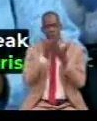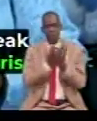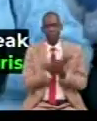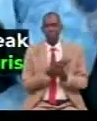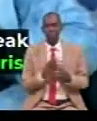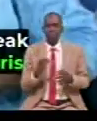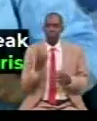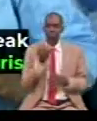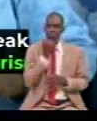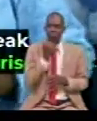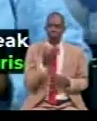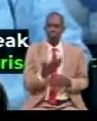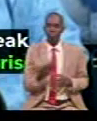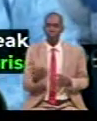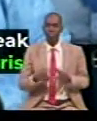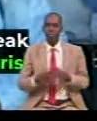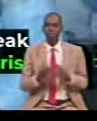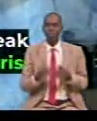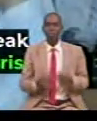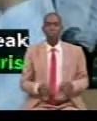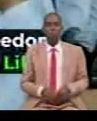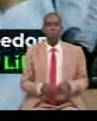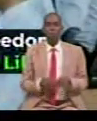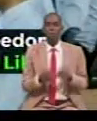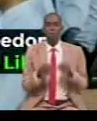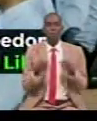addiction starts to break,